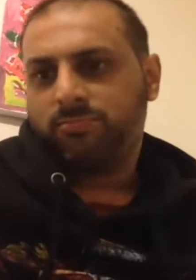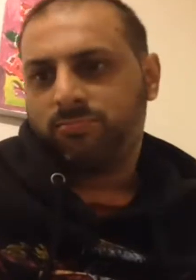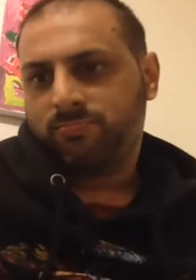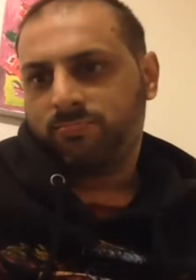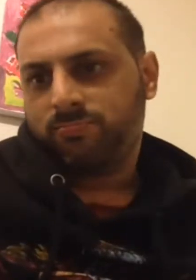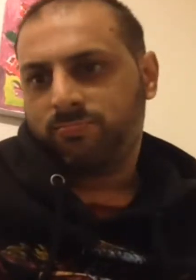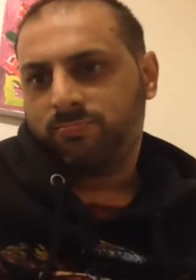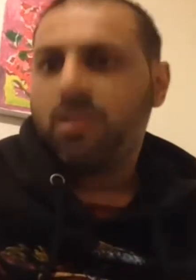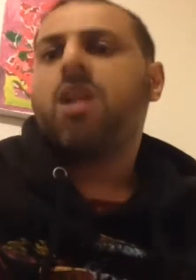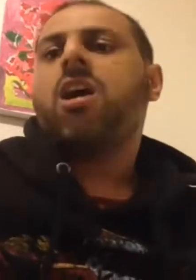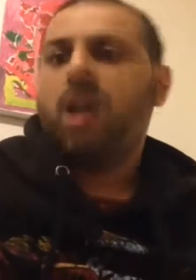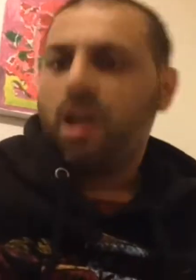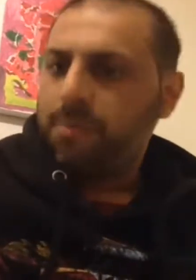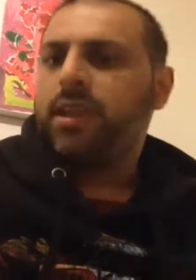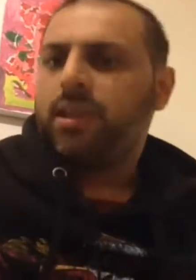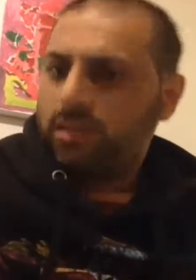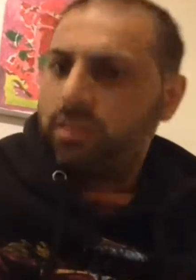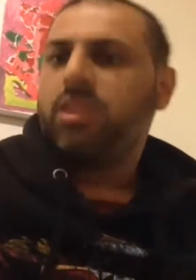friend.